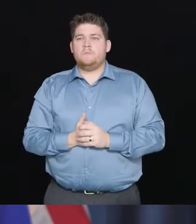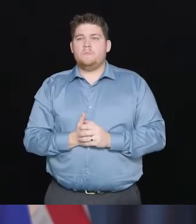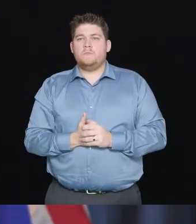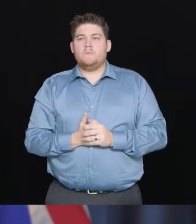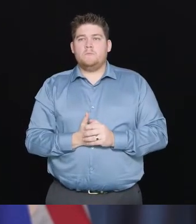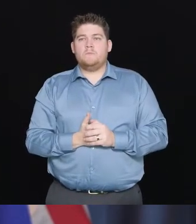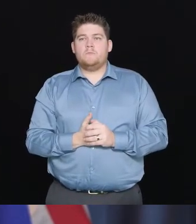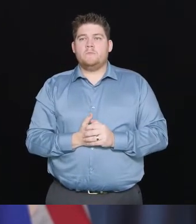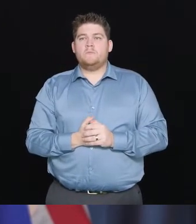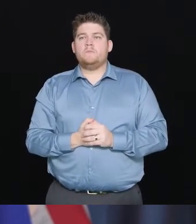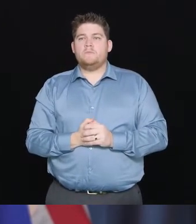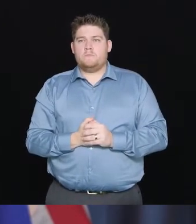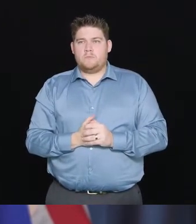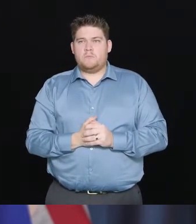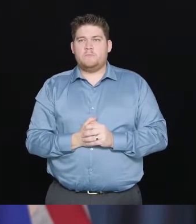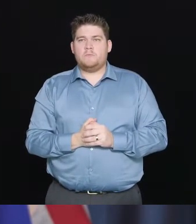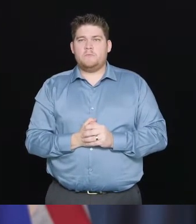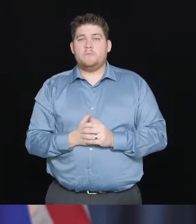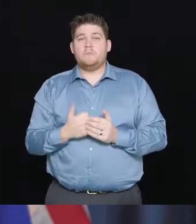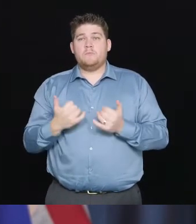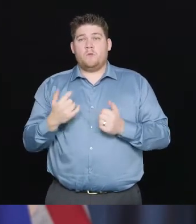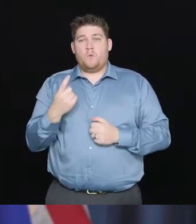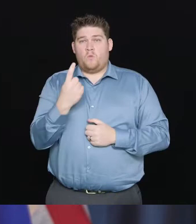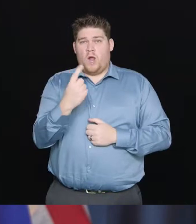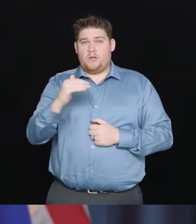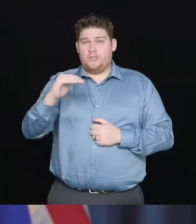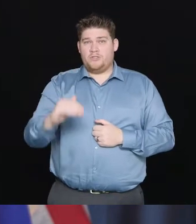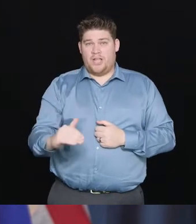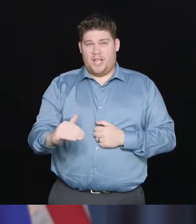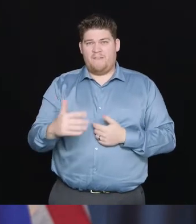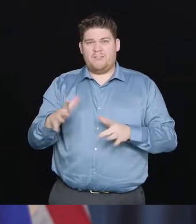Next question comes from Simran Singh, Daily Hive. Go ahead.